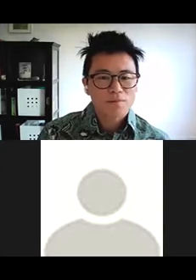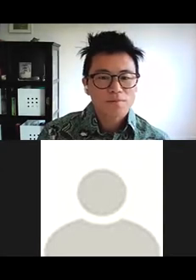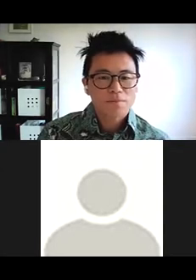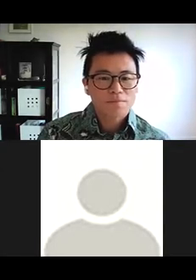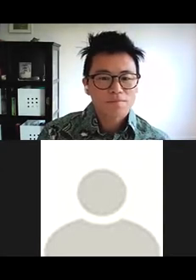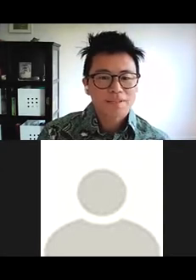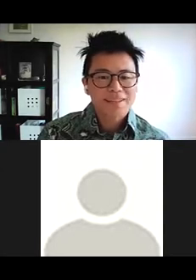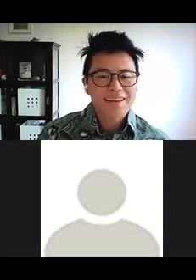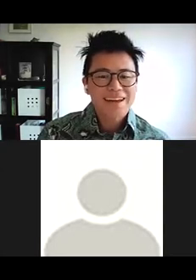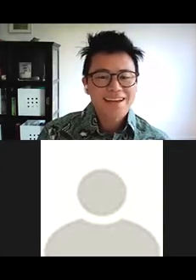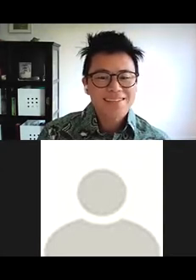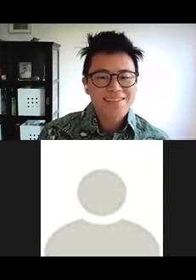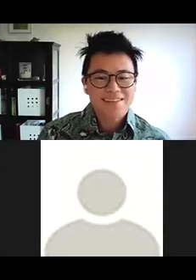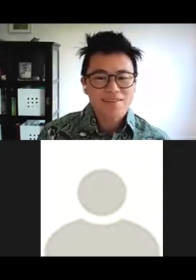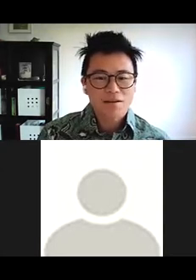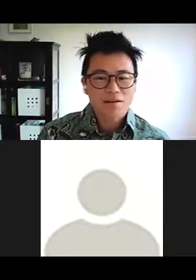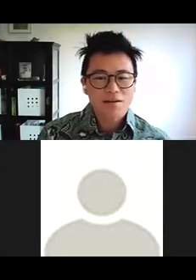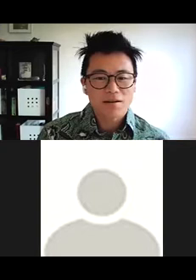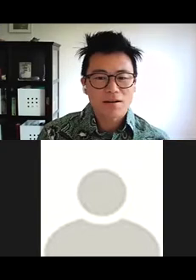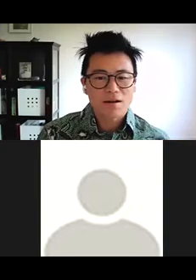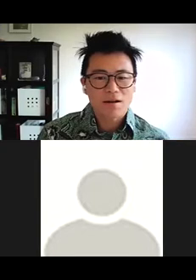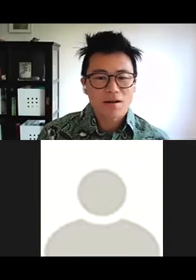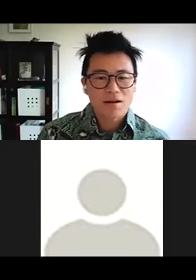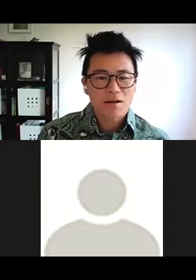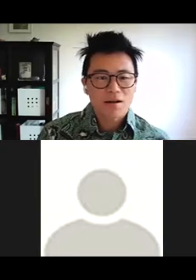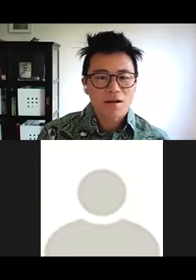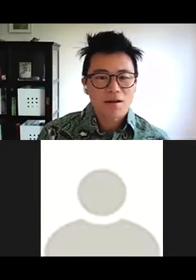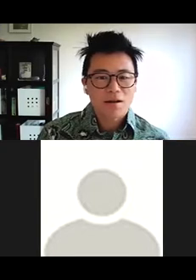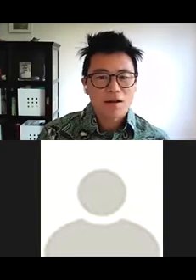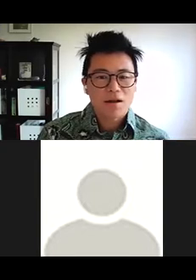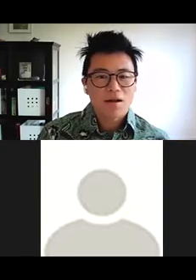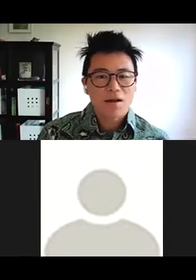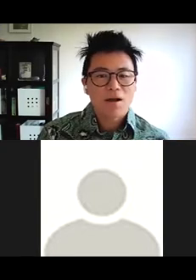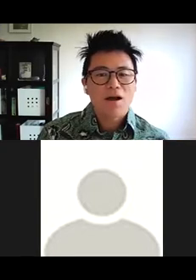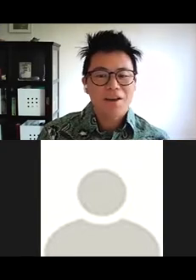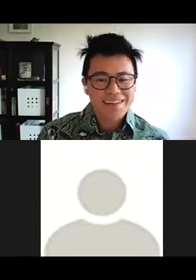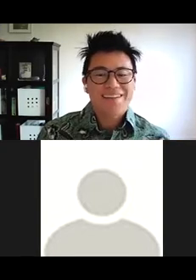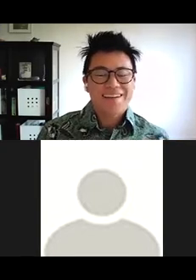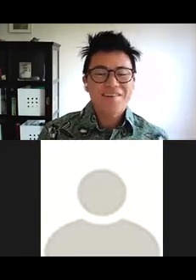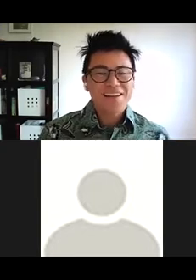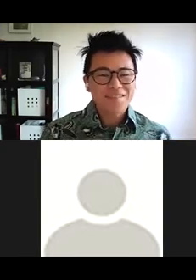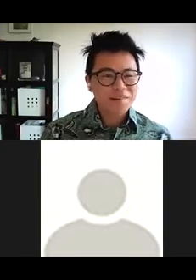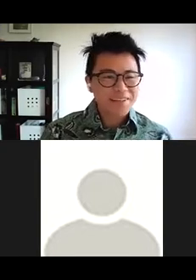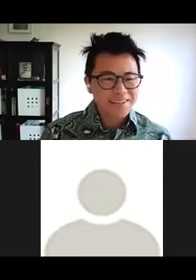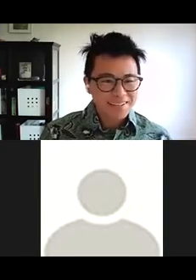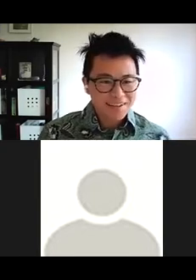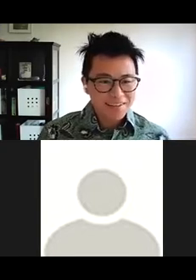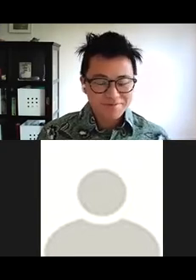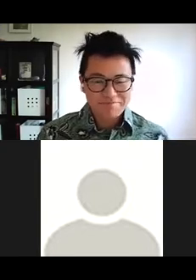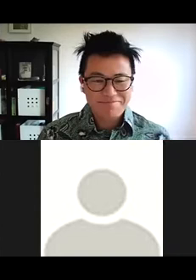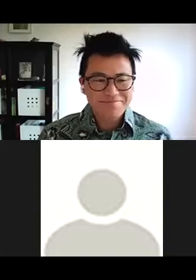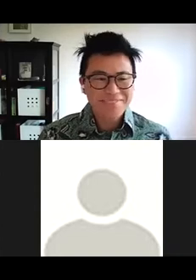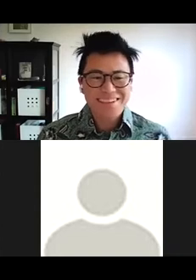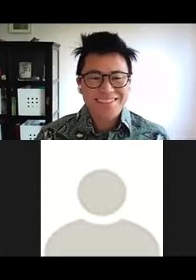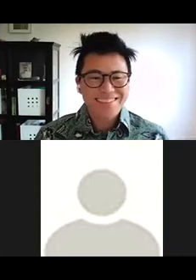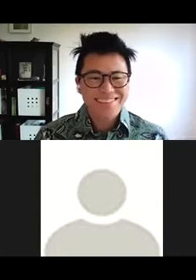Did you get an invite there? Yes, thank you. Let me send you back to 2, so accept 2. Okay. All right, I'm going in. All